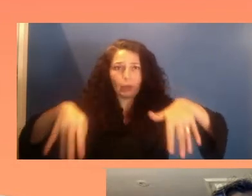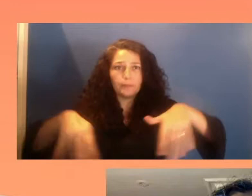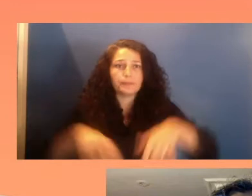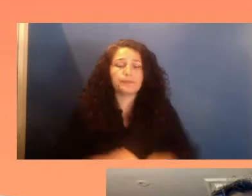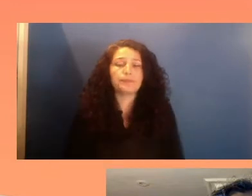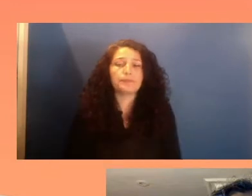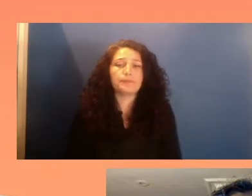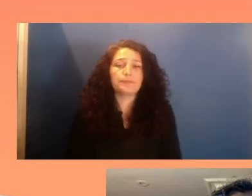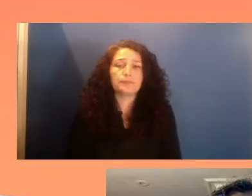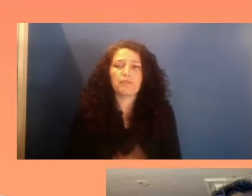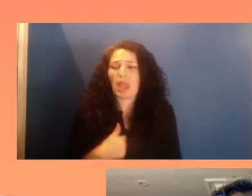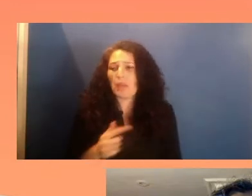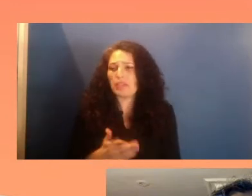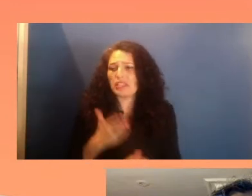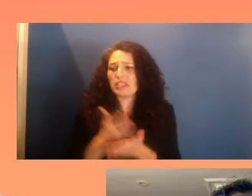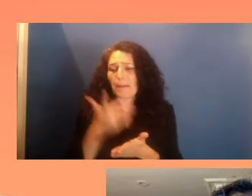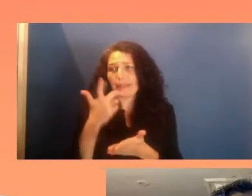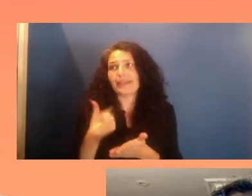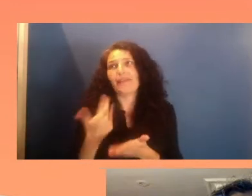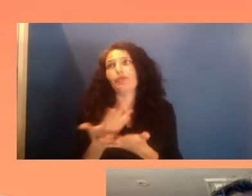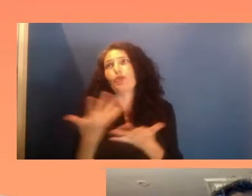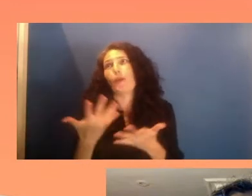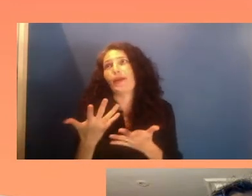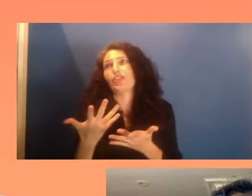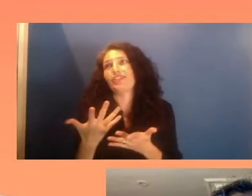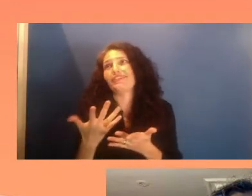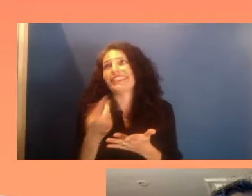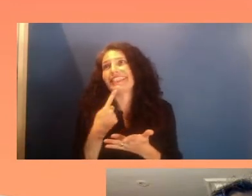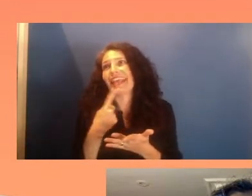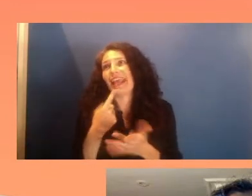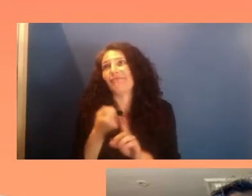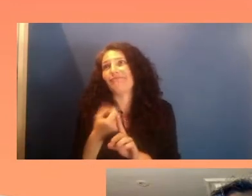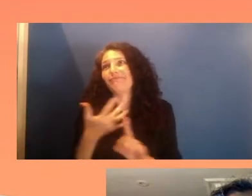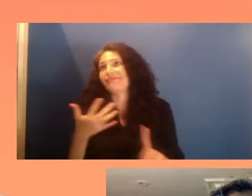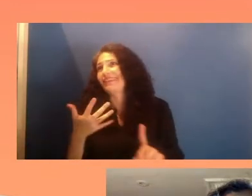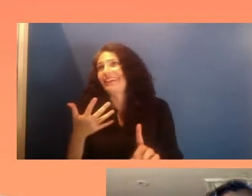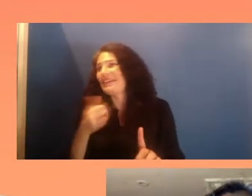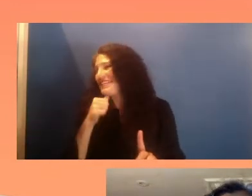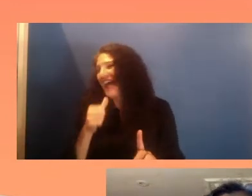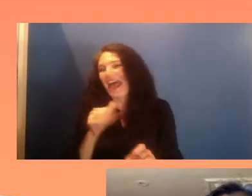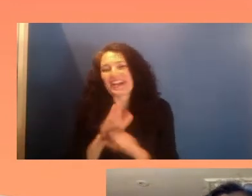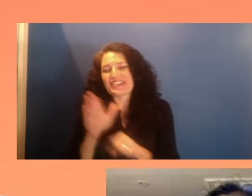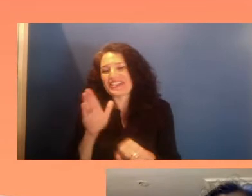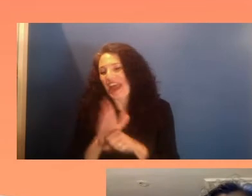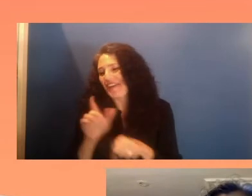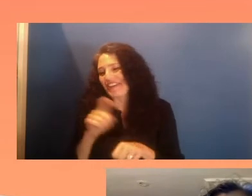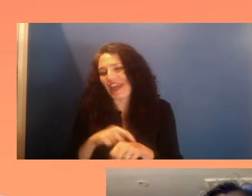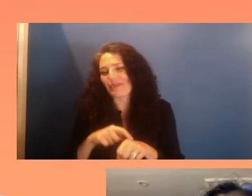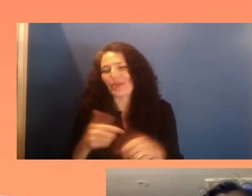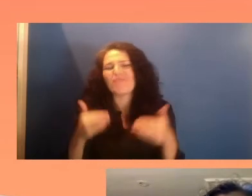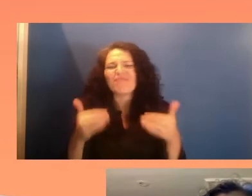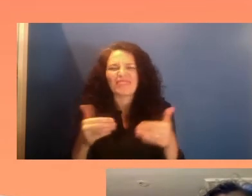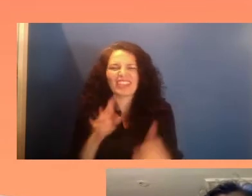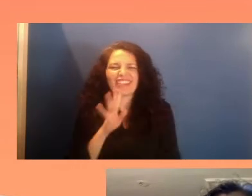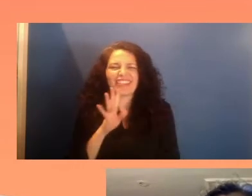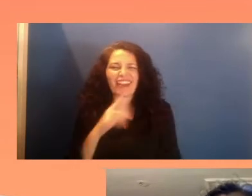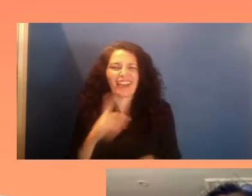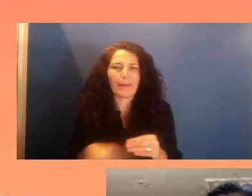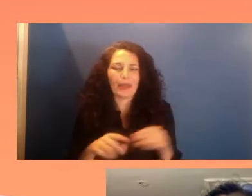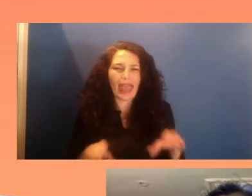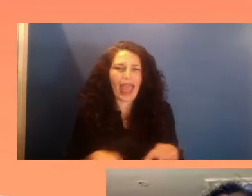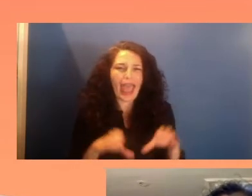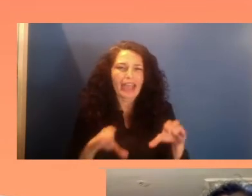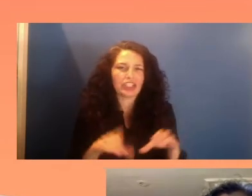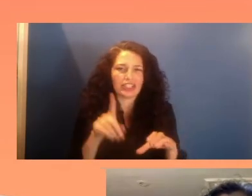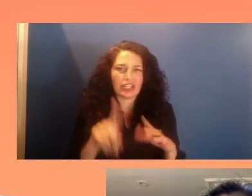I'm going to stop there because I have way more to say, but we don't have time. I'm going to let Jahan pick up and talk a bit more about the actions that we are starting